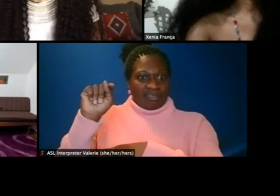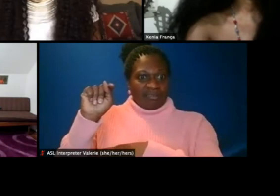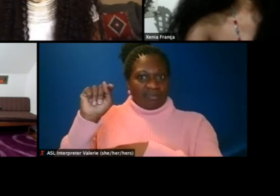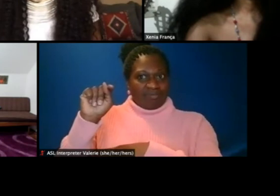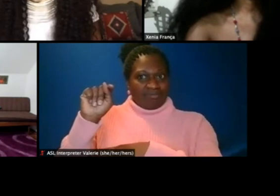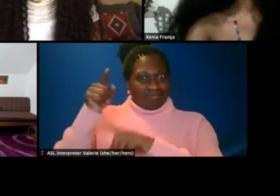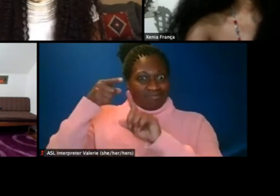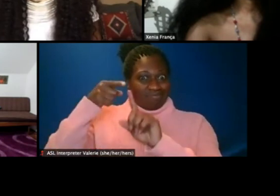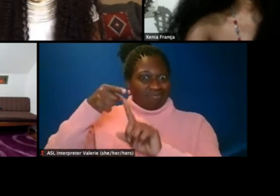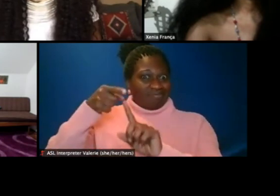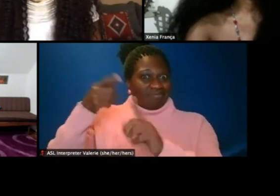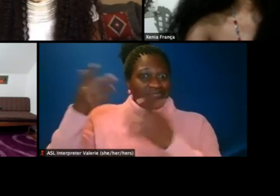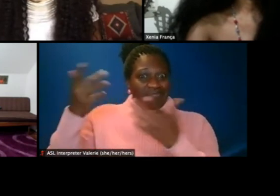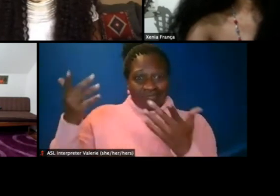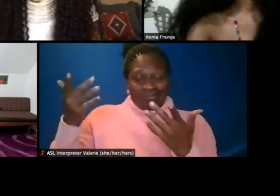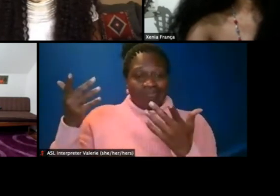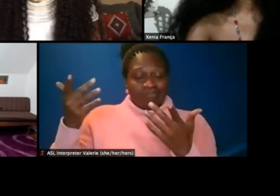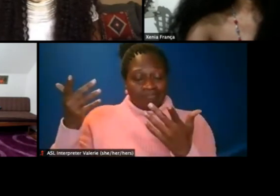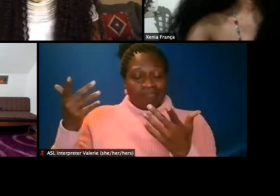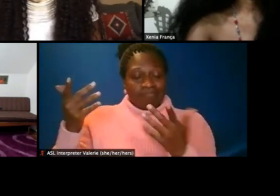in and of itself. So,